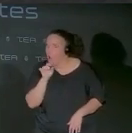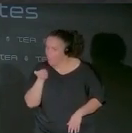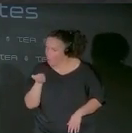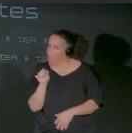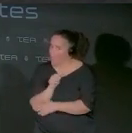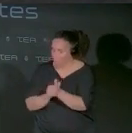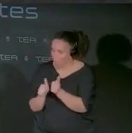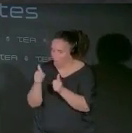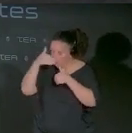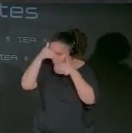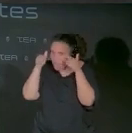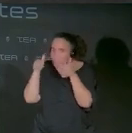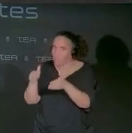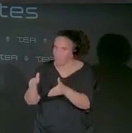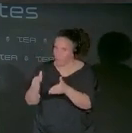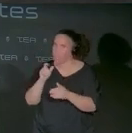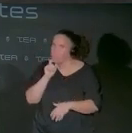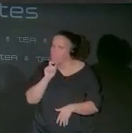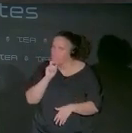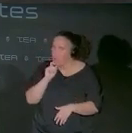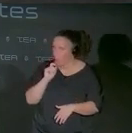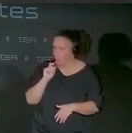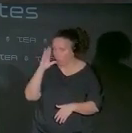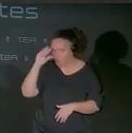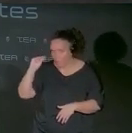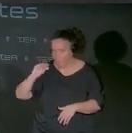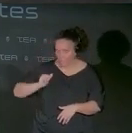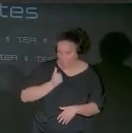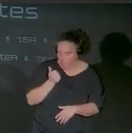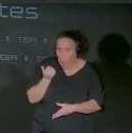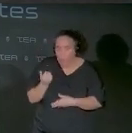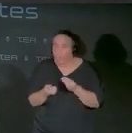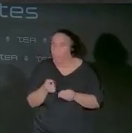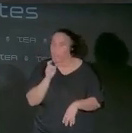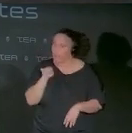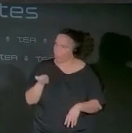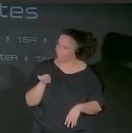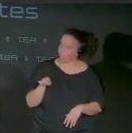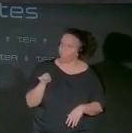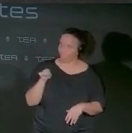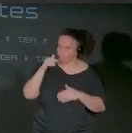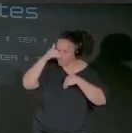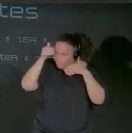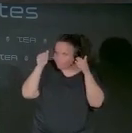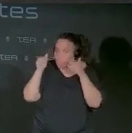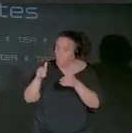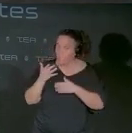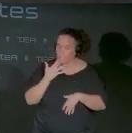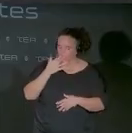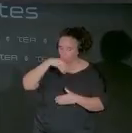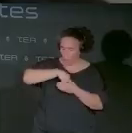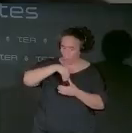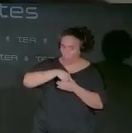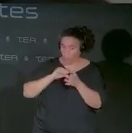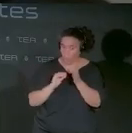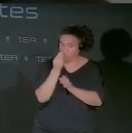tricky. And if we own what we stick into the AI, then we own what comes out of the AI, basically.